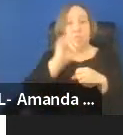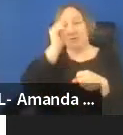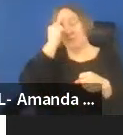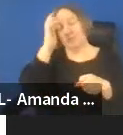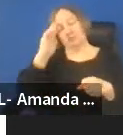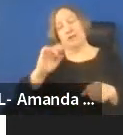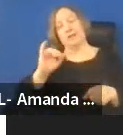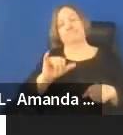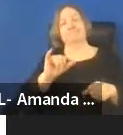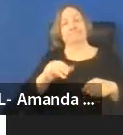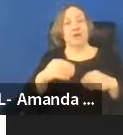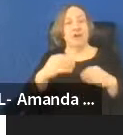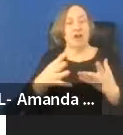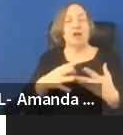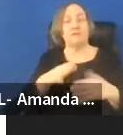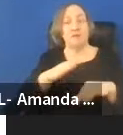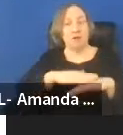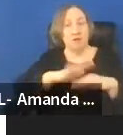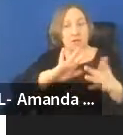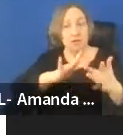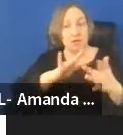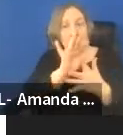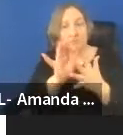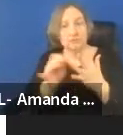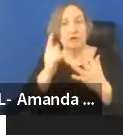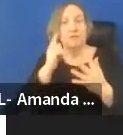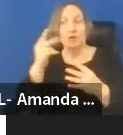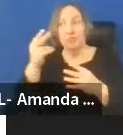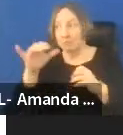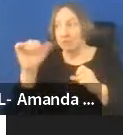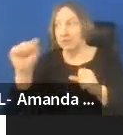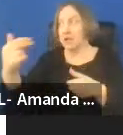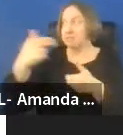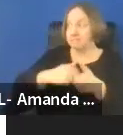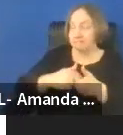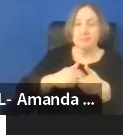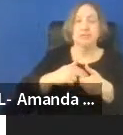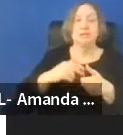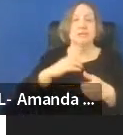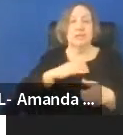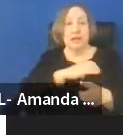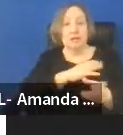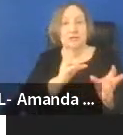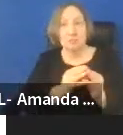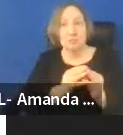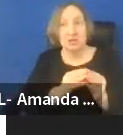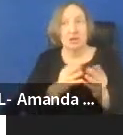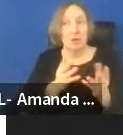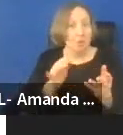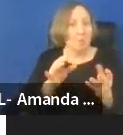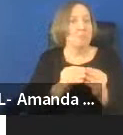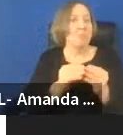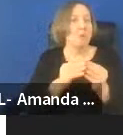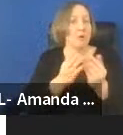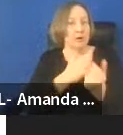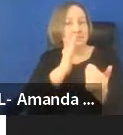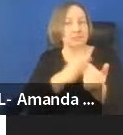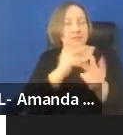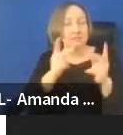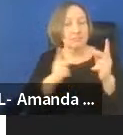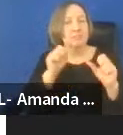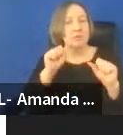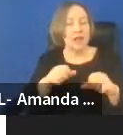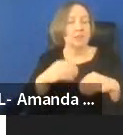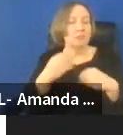that offering a virtual option for members of the public to participate in council meetings made it easier for people to be able